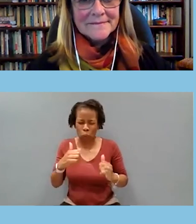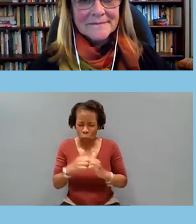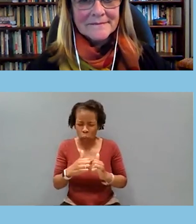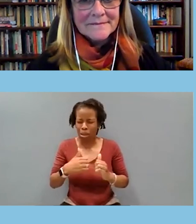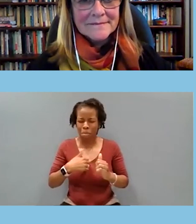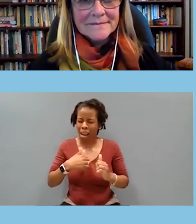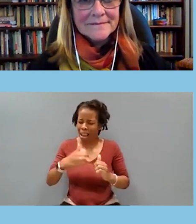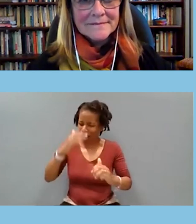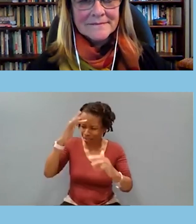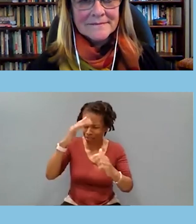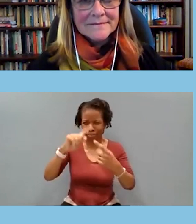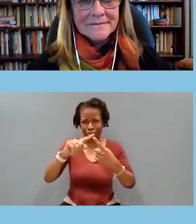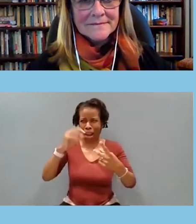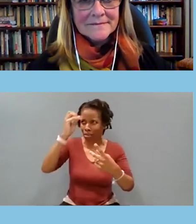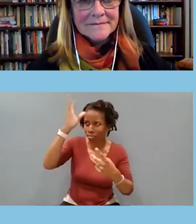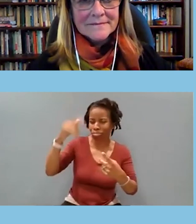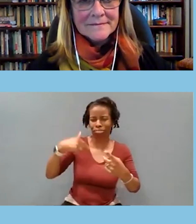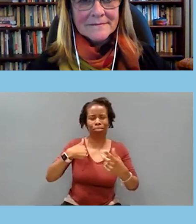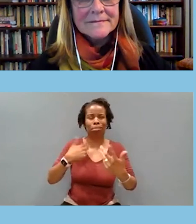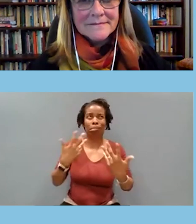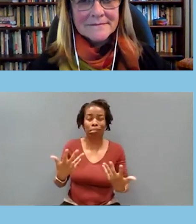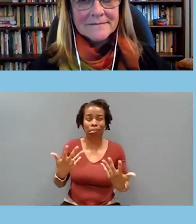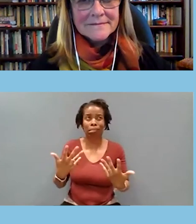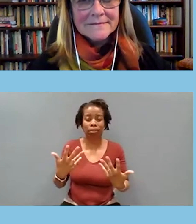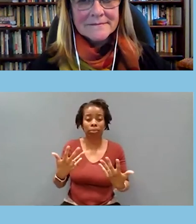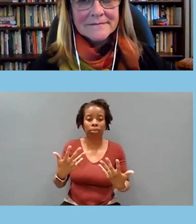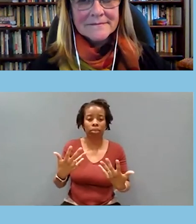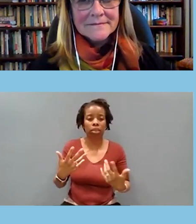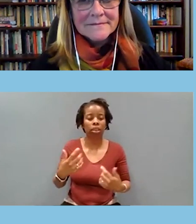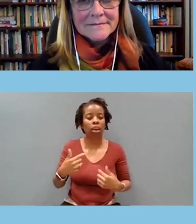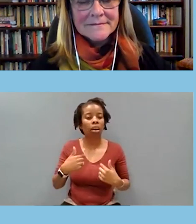really interesting about that kind of moment, that realization,